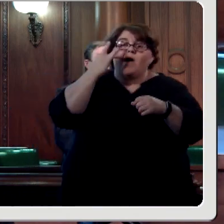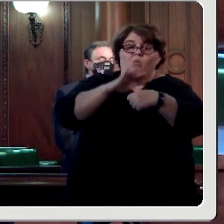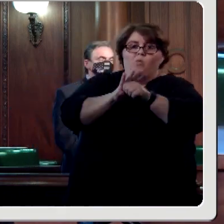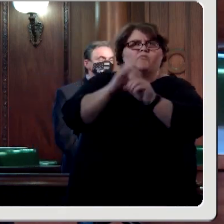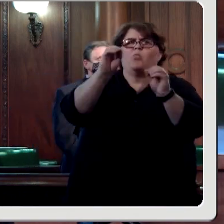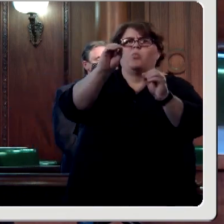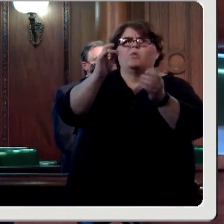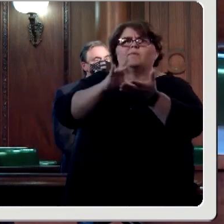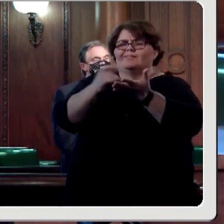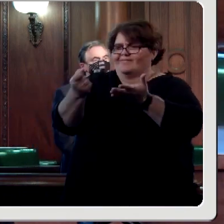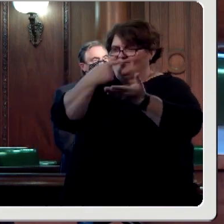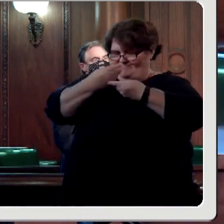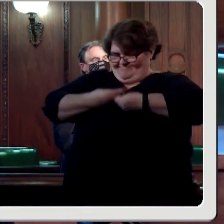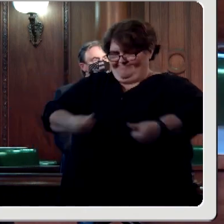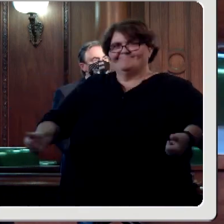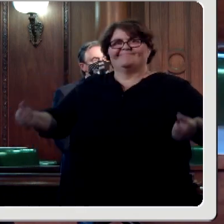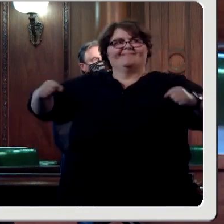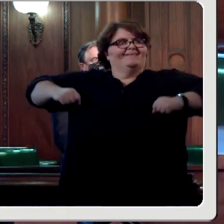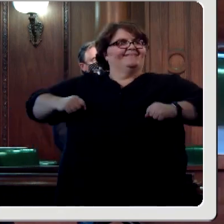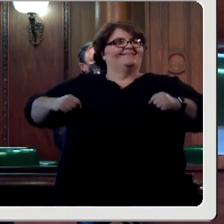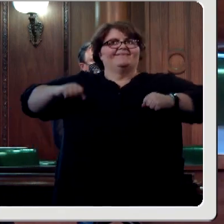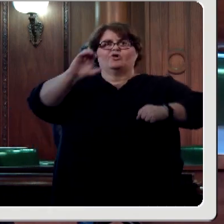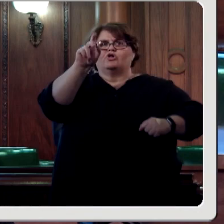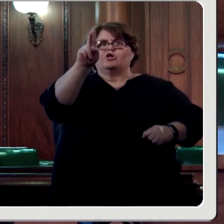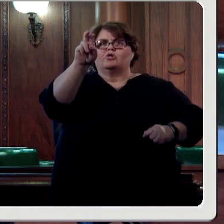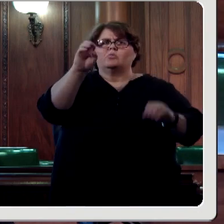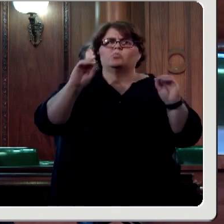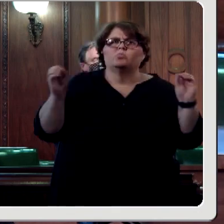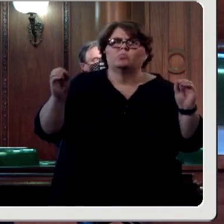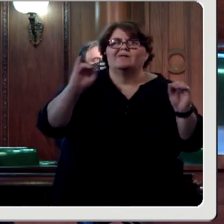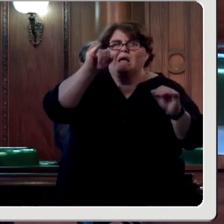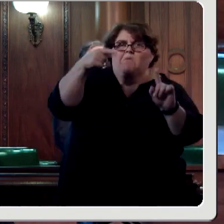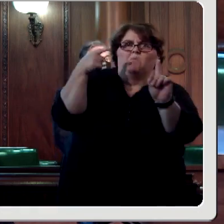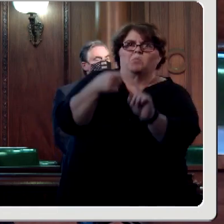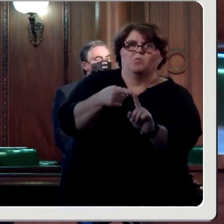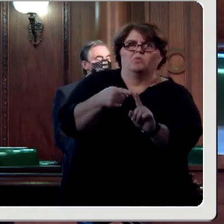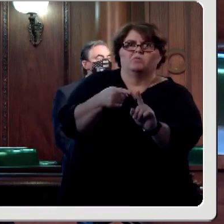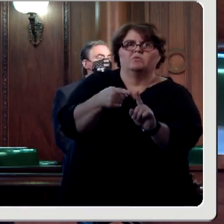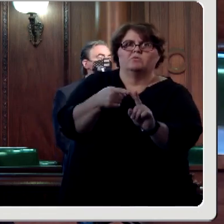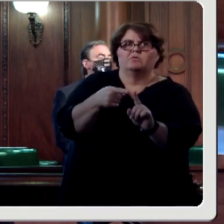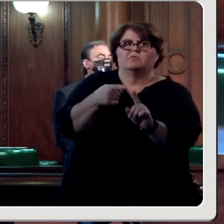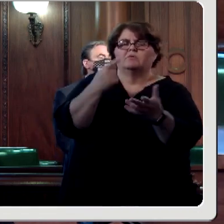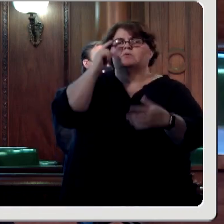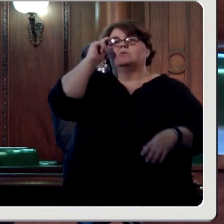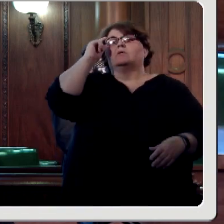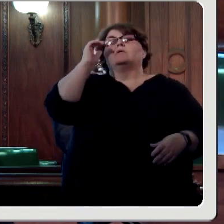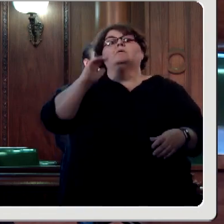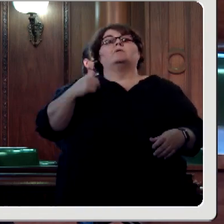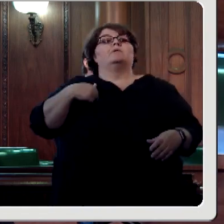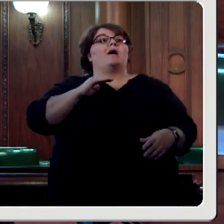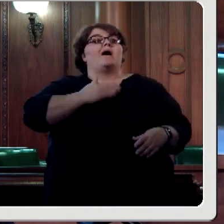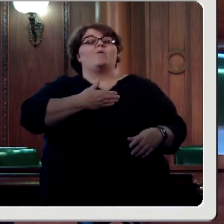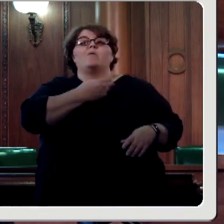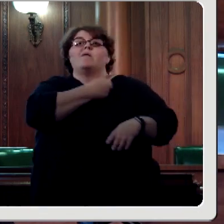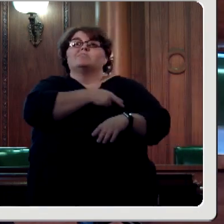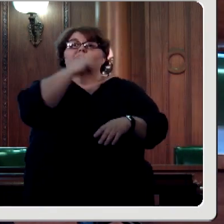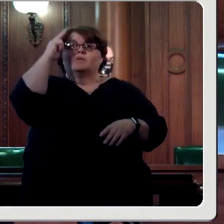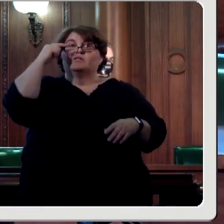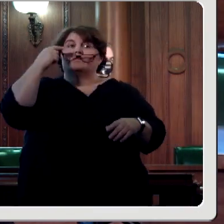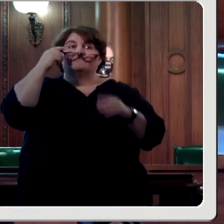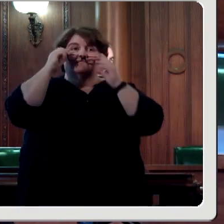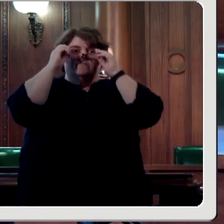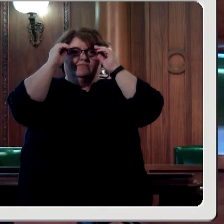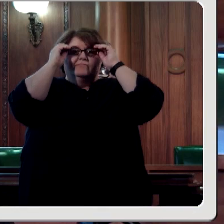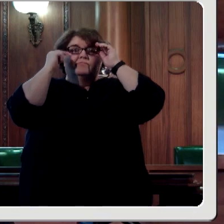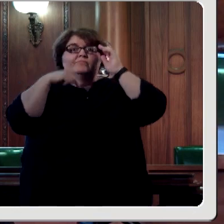is true that at Mercy Medical Center and at systems across the state and country that we have fewer patients that